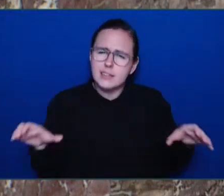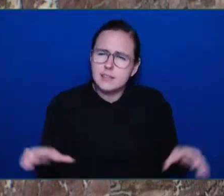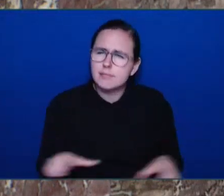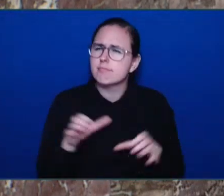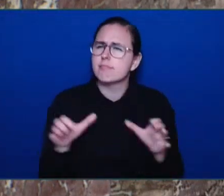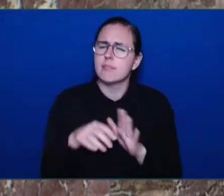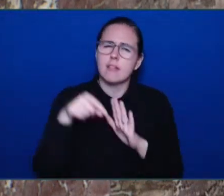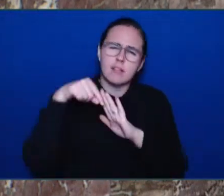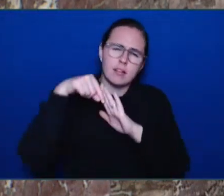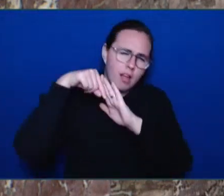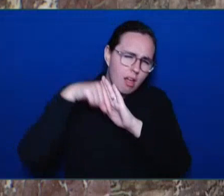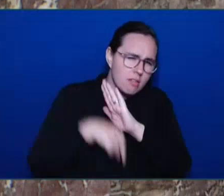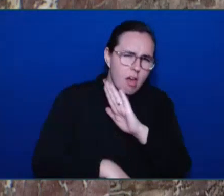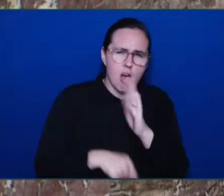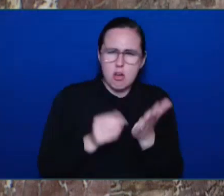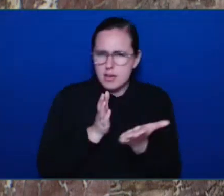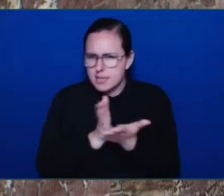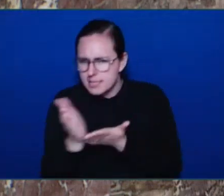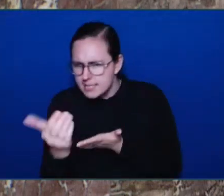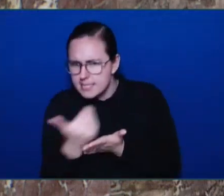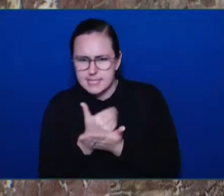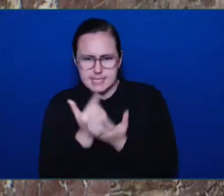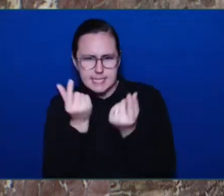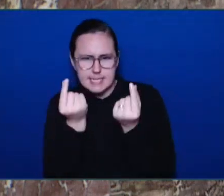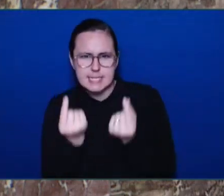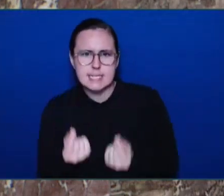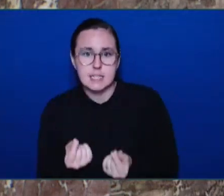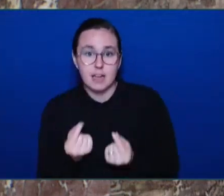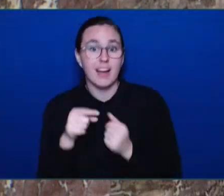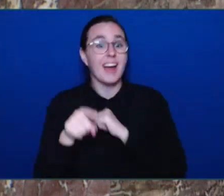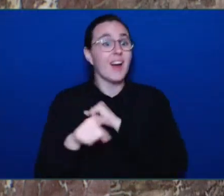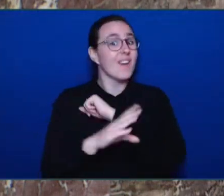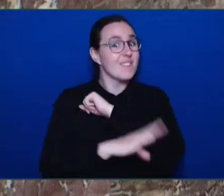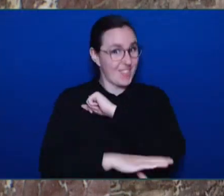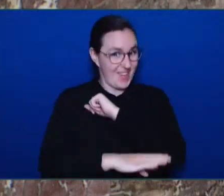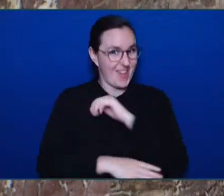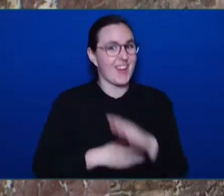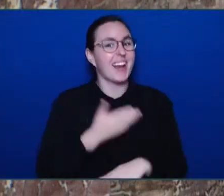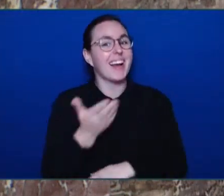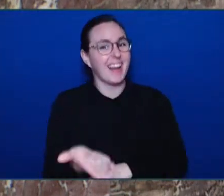that we have a very professional conservation officers